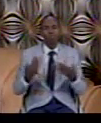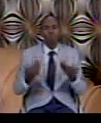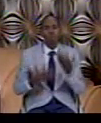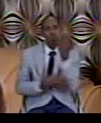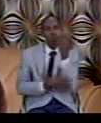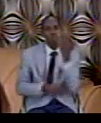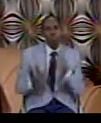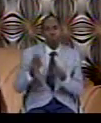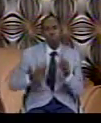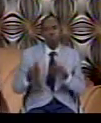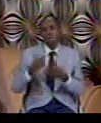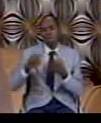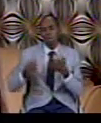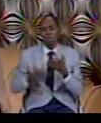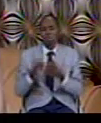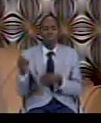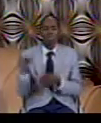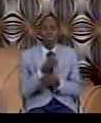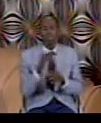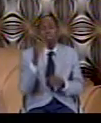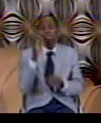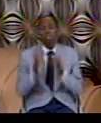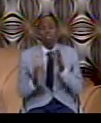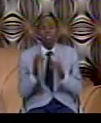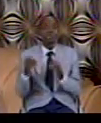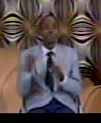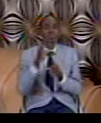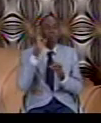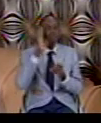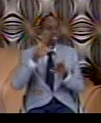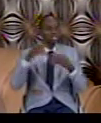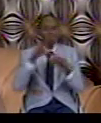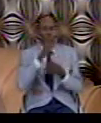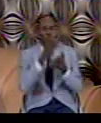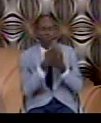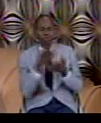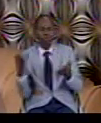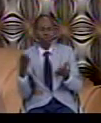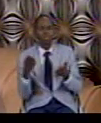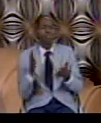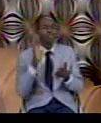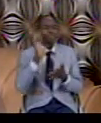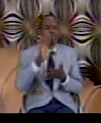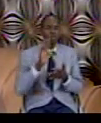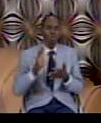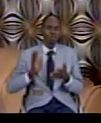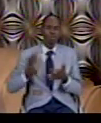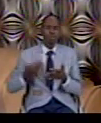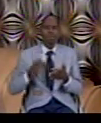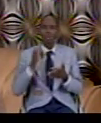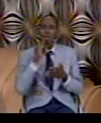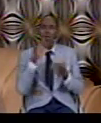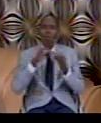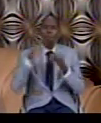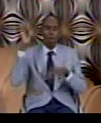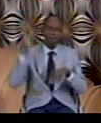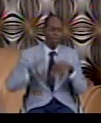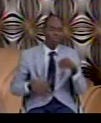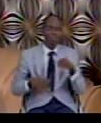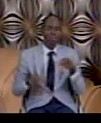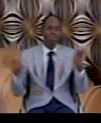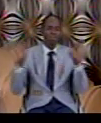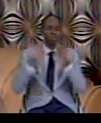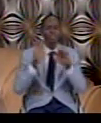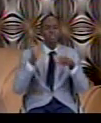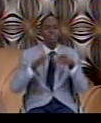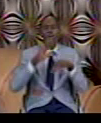needy people among them. But even if they could give you something, your soul is more important than all the wealth in the